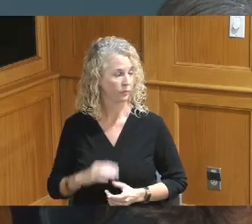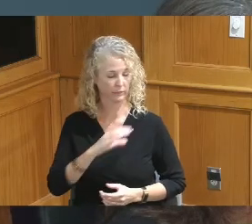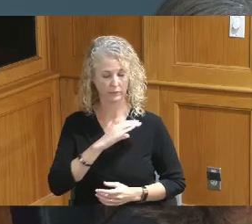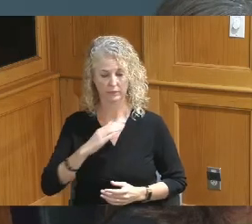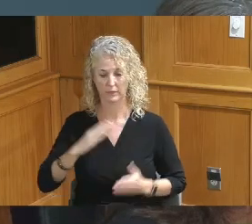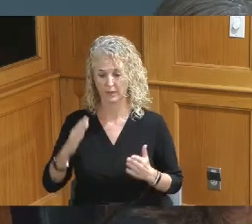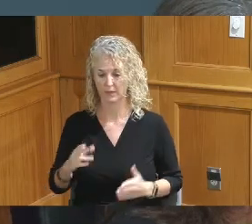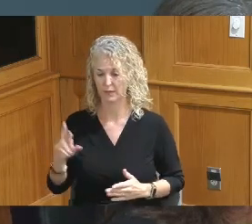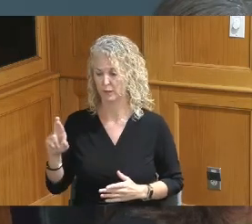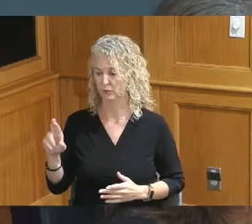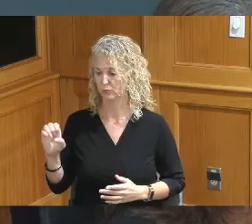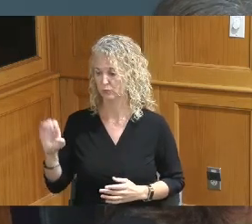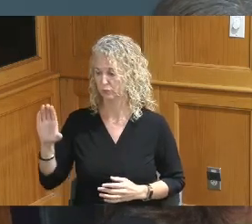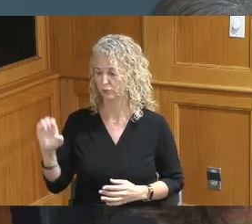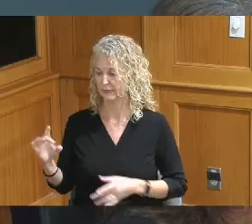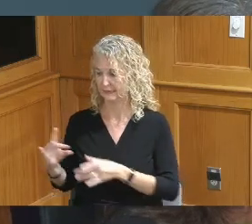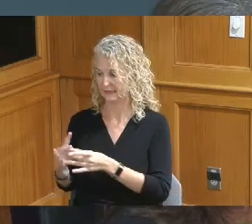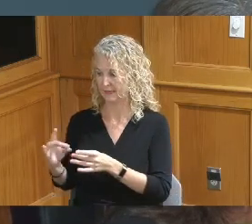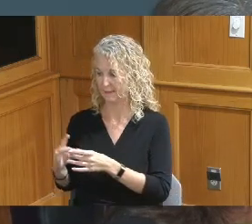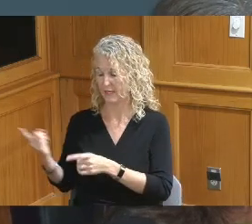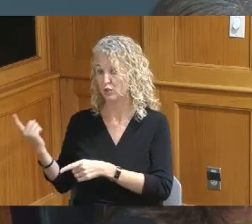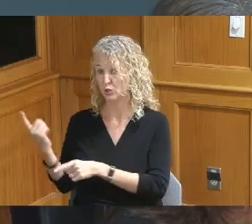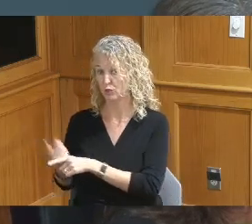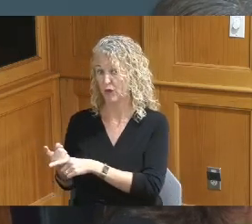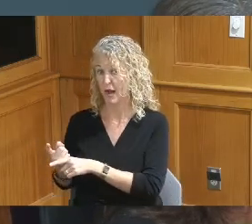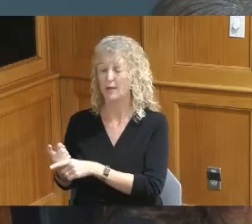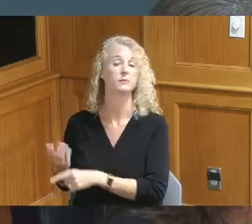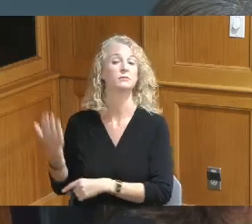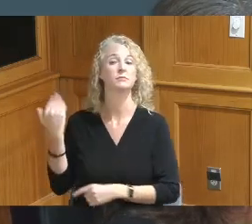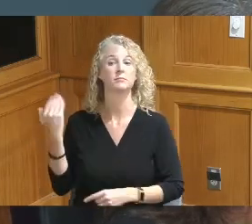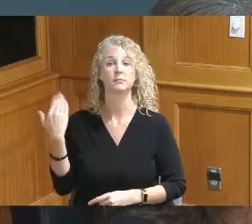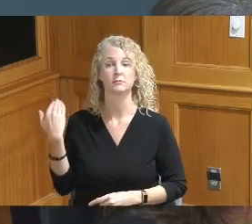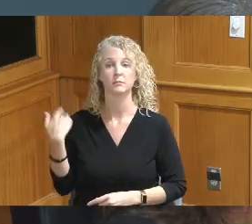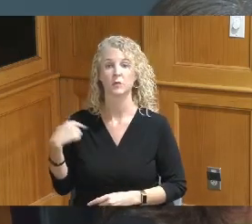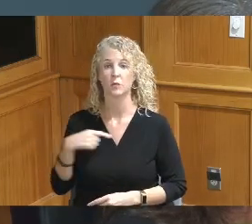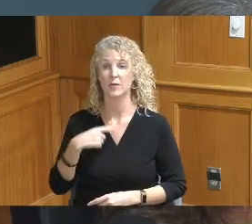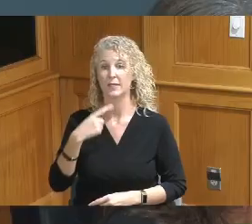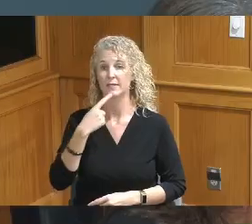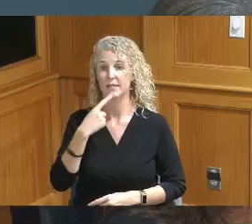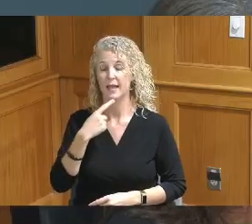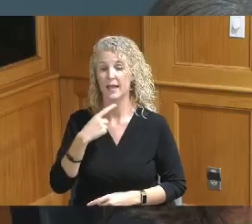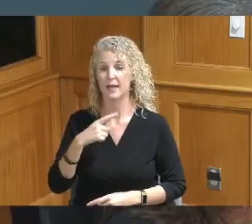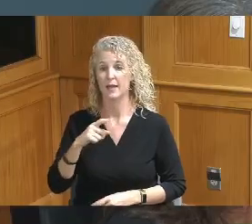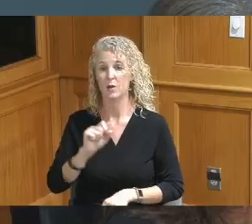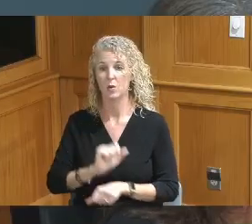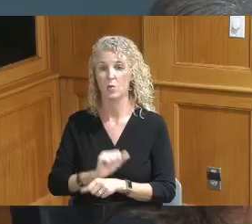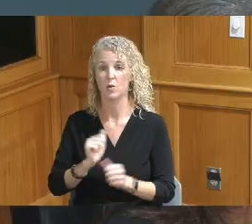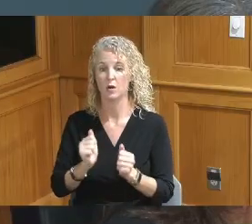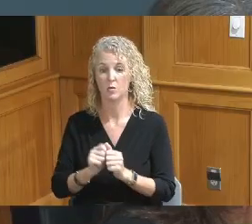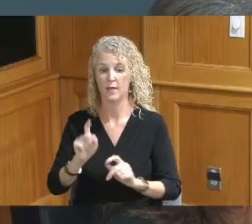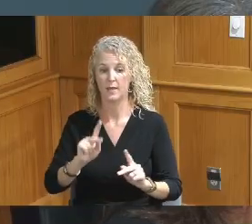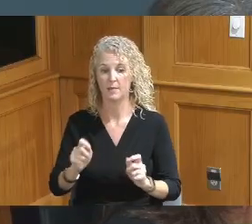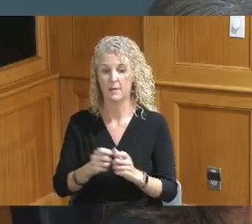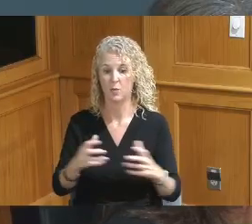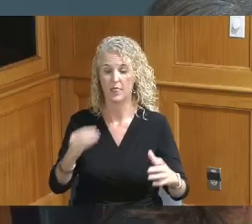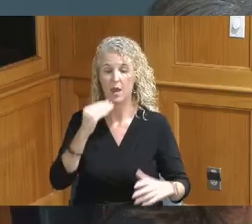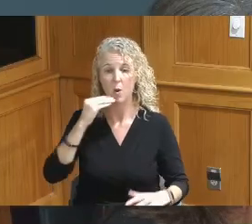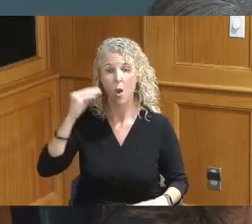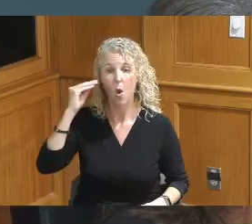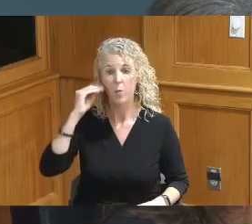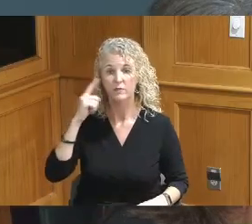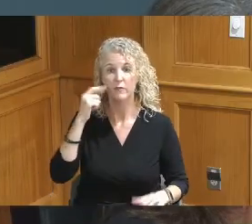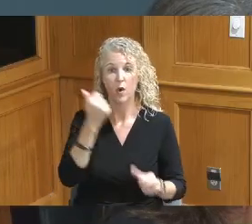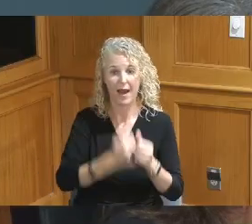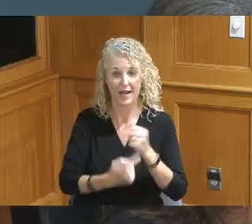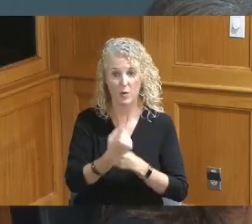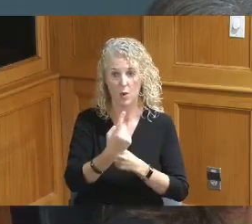Commissioner Reese brought it up, and she's correct that originally we did say homeless, that we wanted tiny homes for homeless,